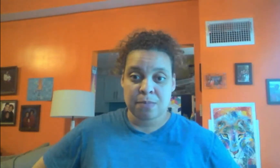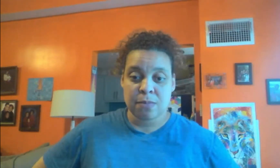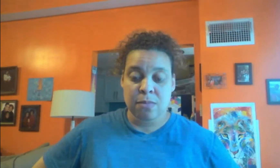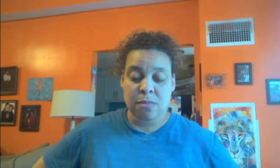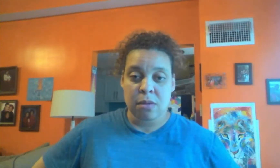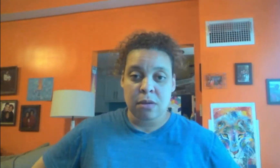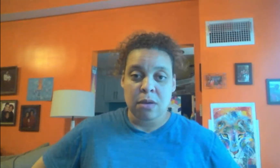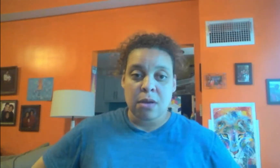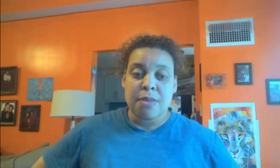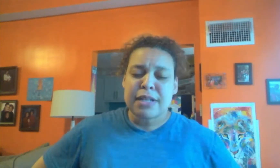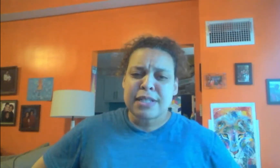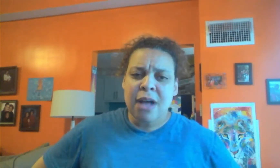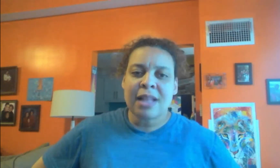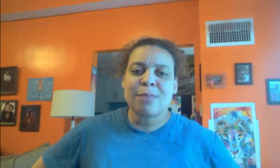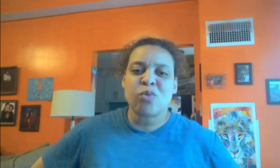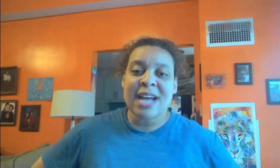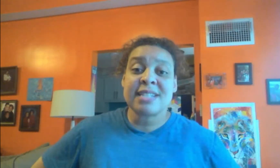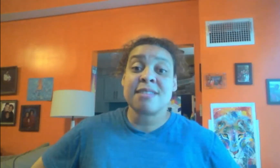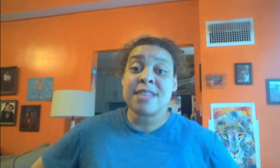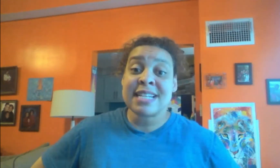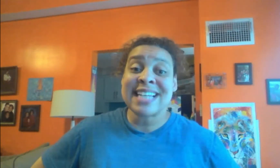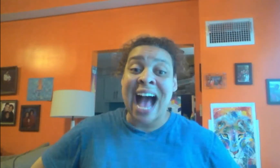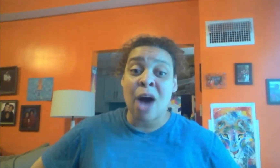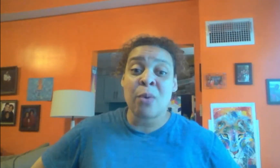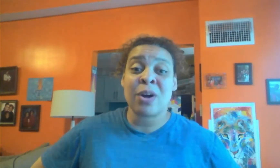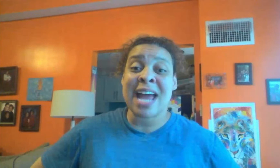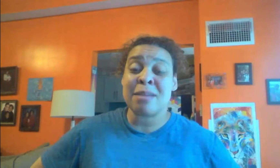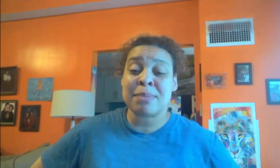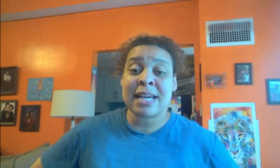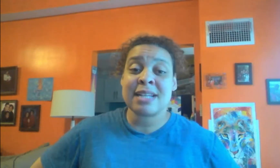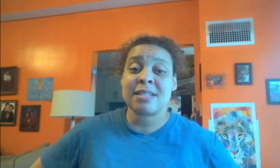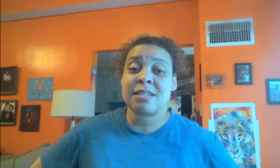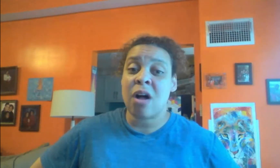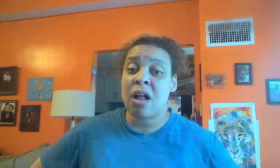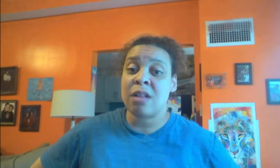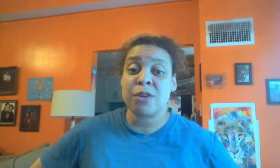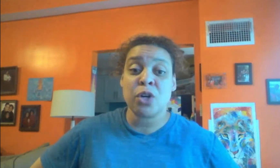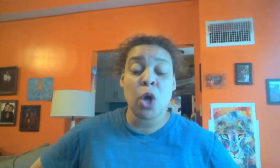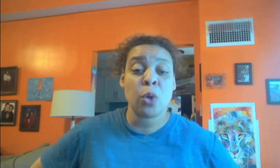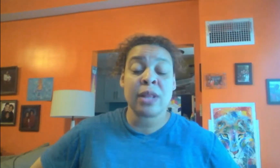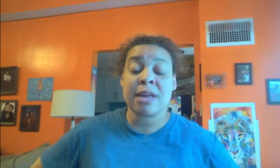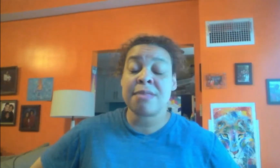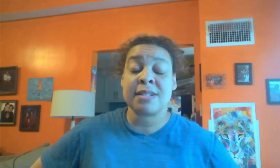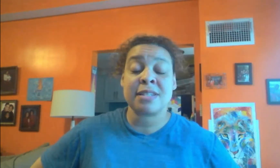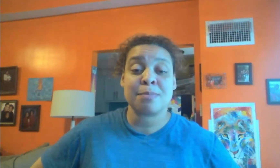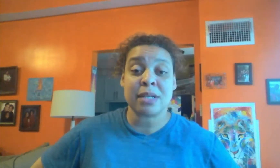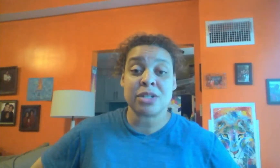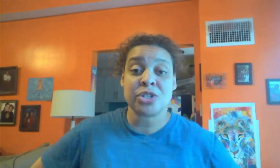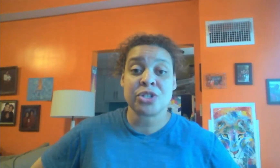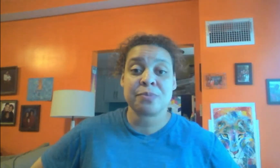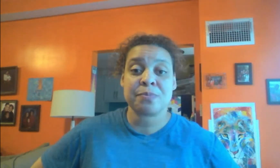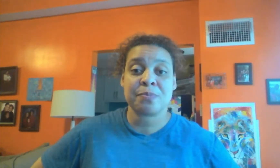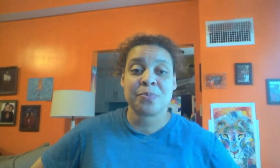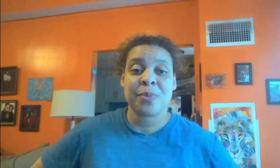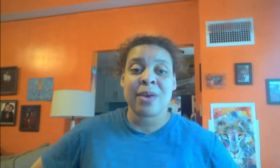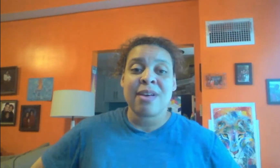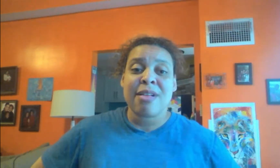simple. The solemn rites of this hour and place call for no lengthened